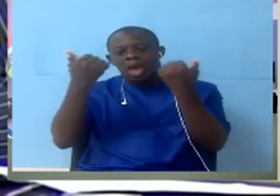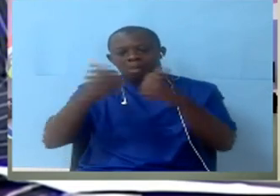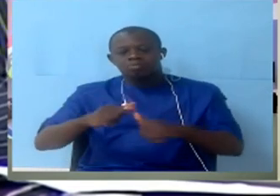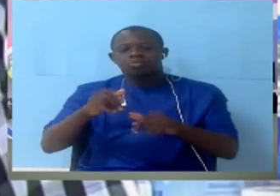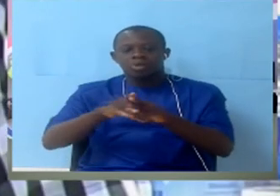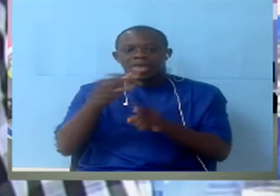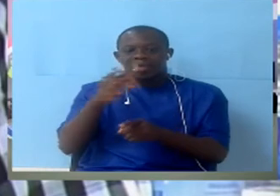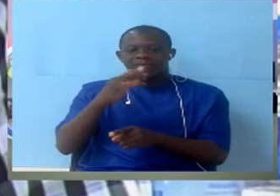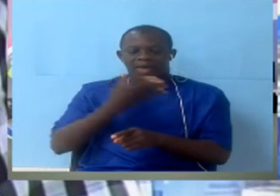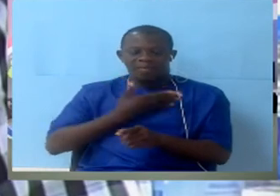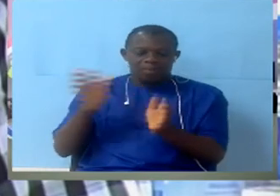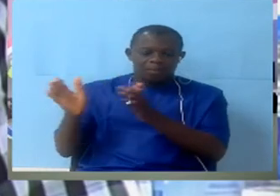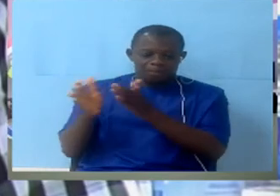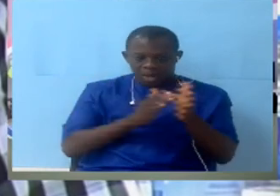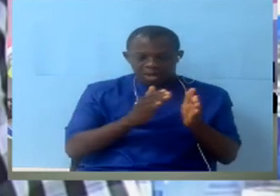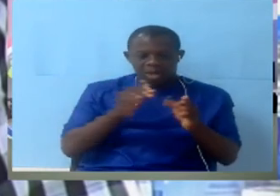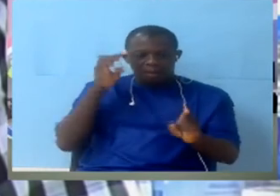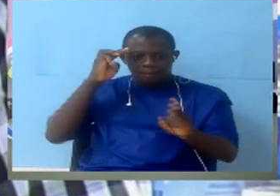fanala me alonko